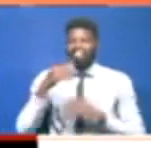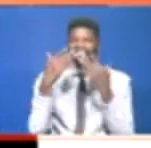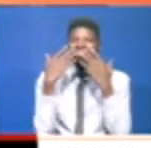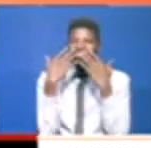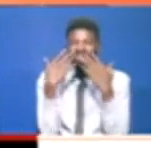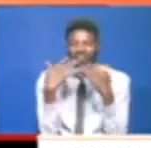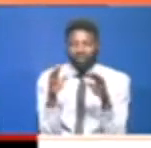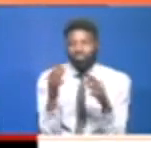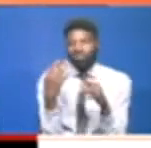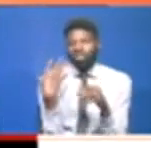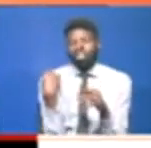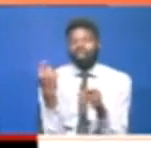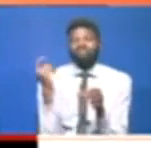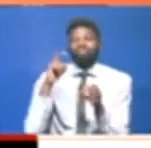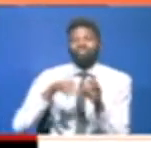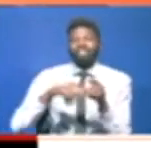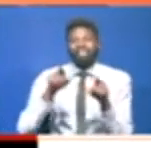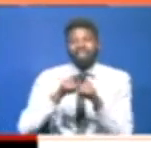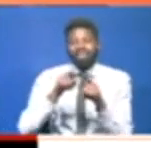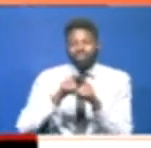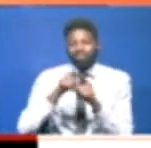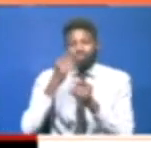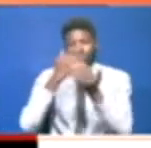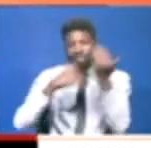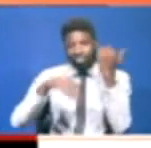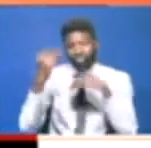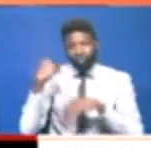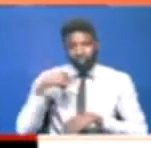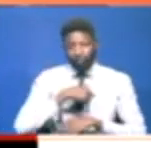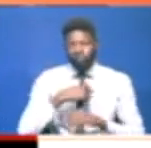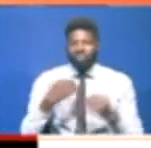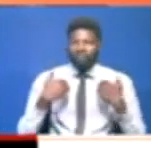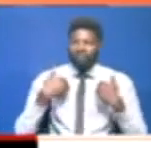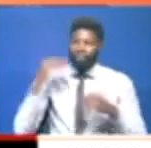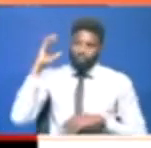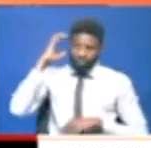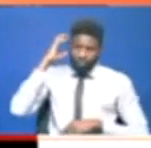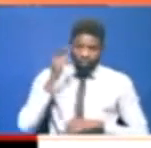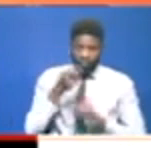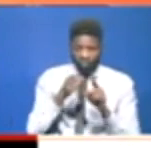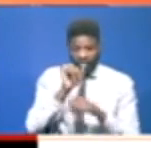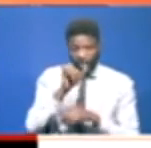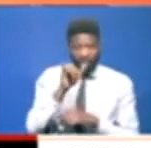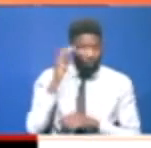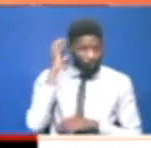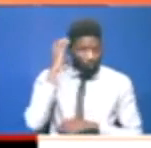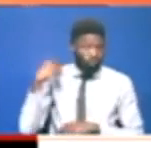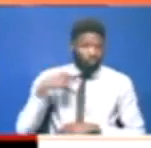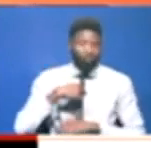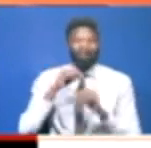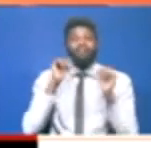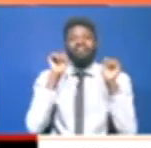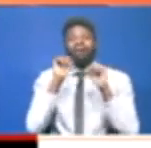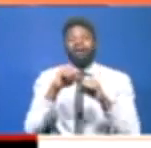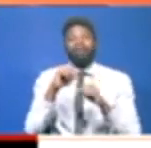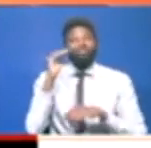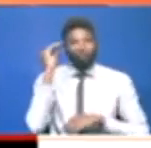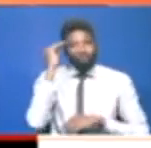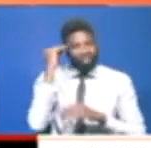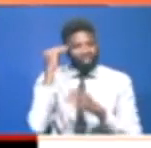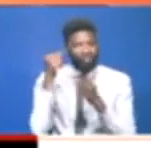joined tertiary institutions. So we have a college that, through that, now we impart that kind of knowledge at the